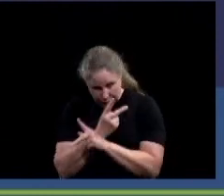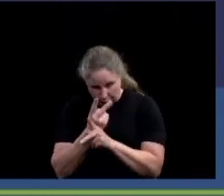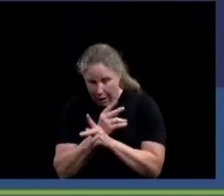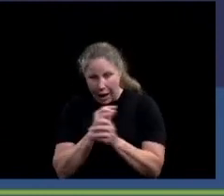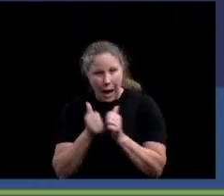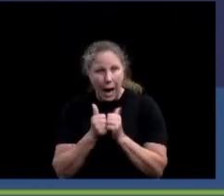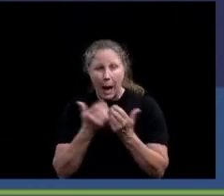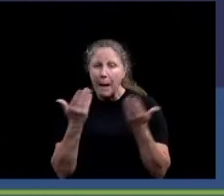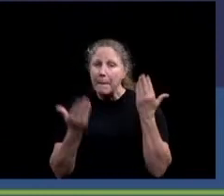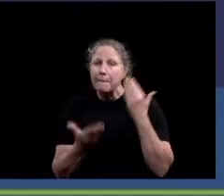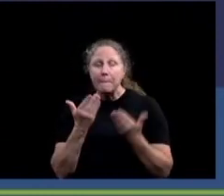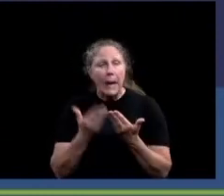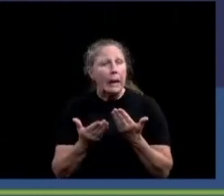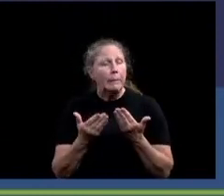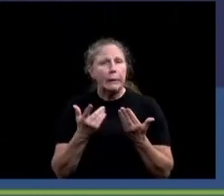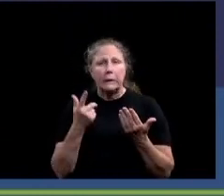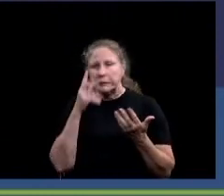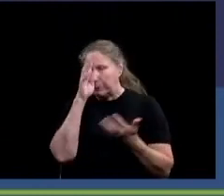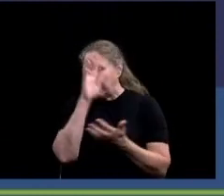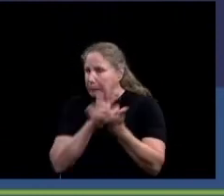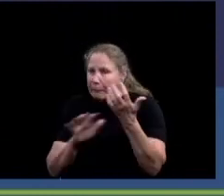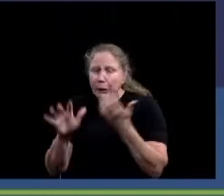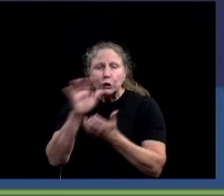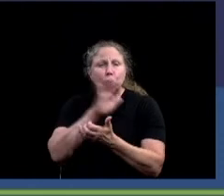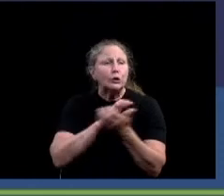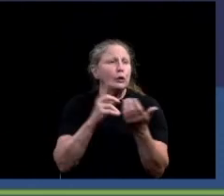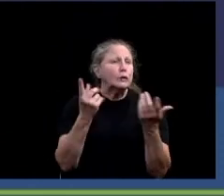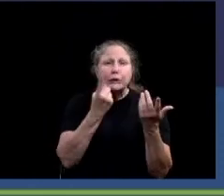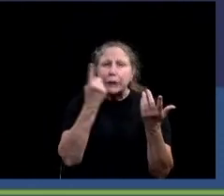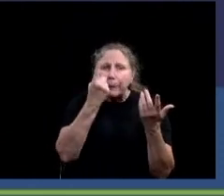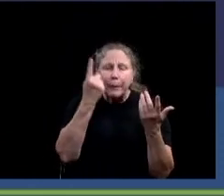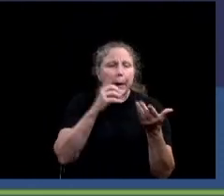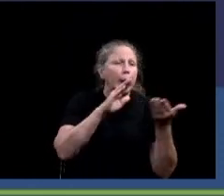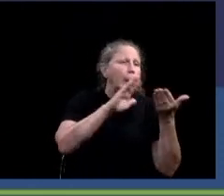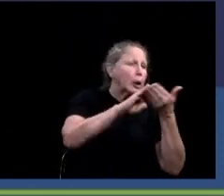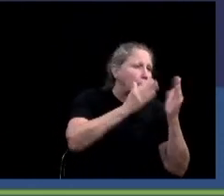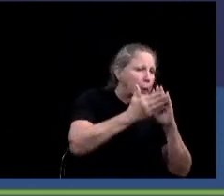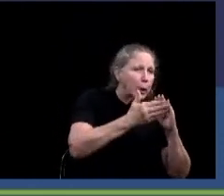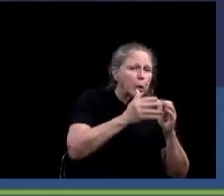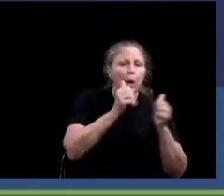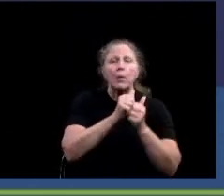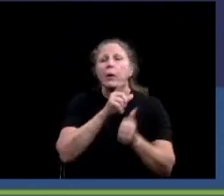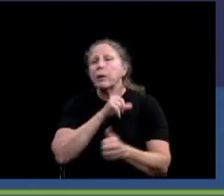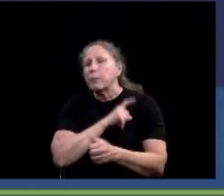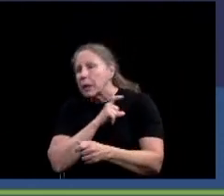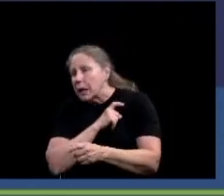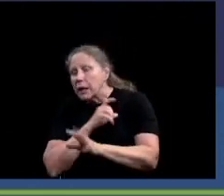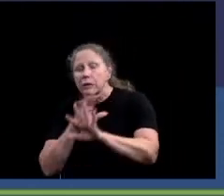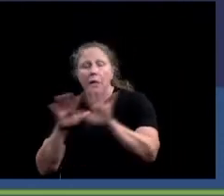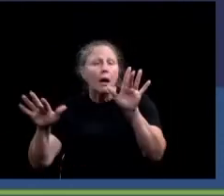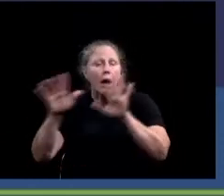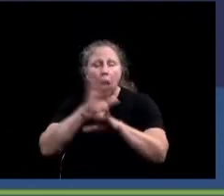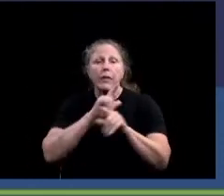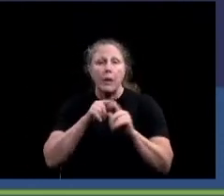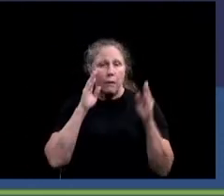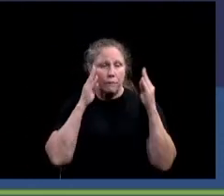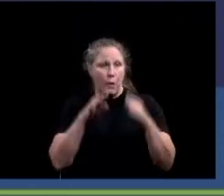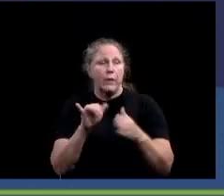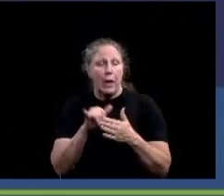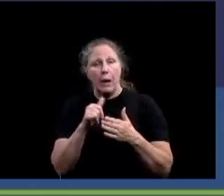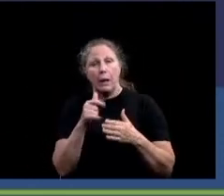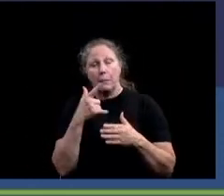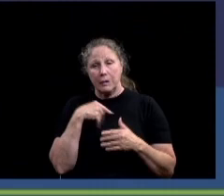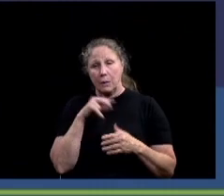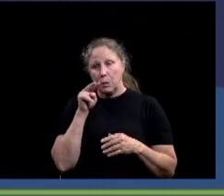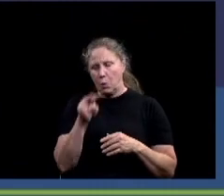form of community and neighborhood policing in it, that's something we focus on. Because I was watching something on